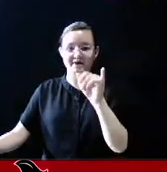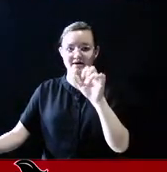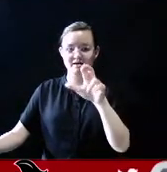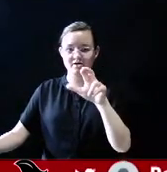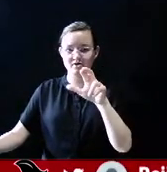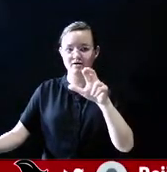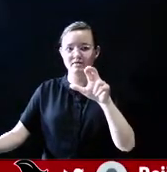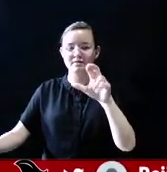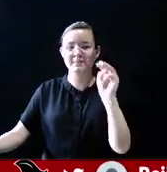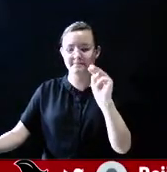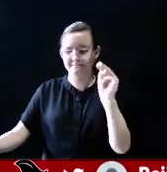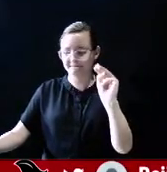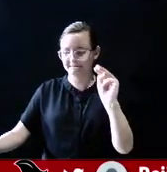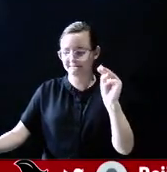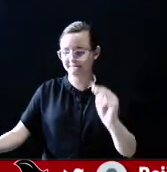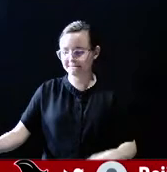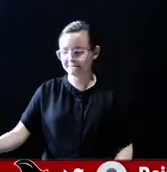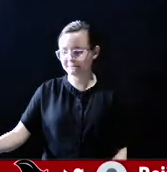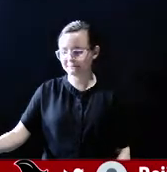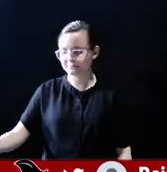Javier Alejandro Martinez.